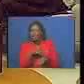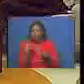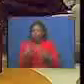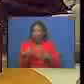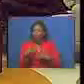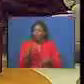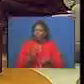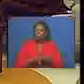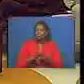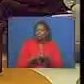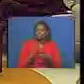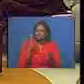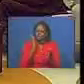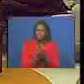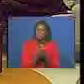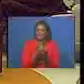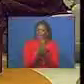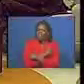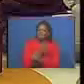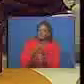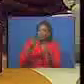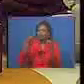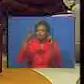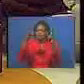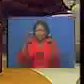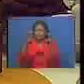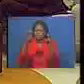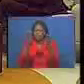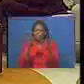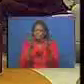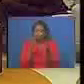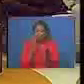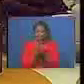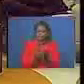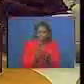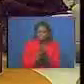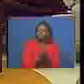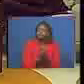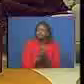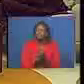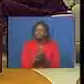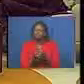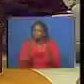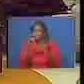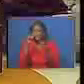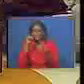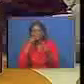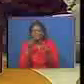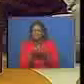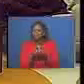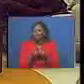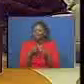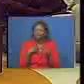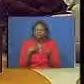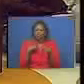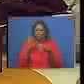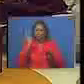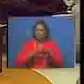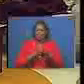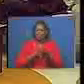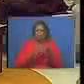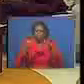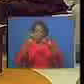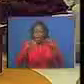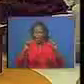I like your motto by the way, it talks about help ever, heart never And those were powerful statements that we just made on this site And we